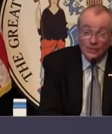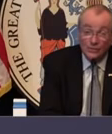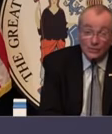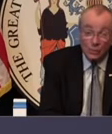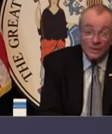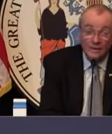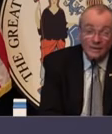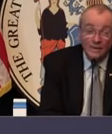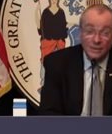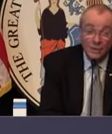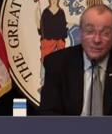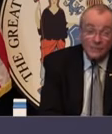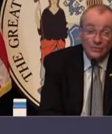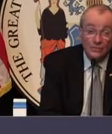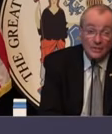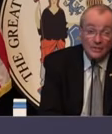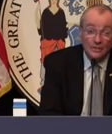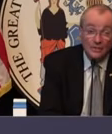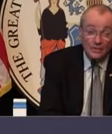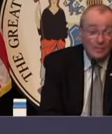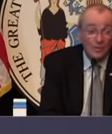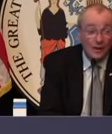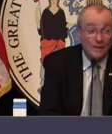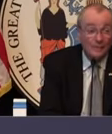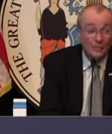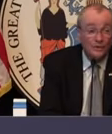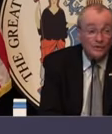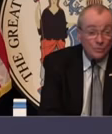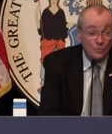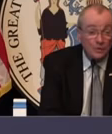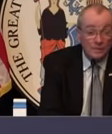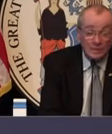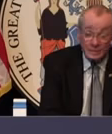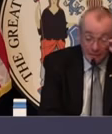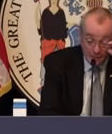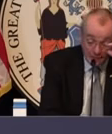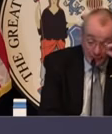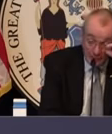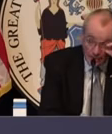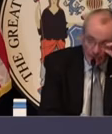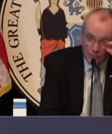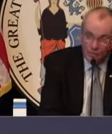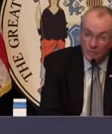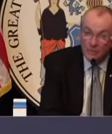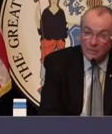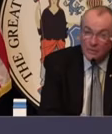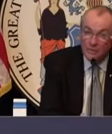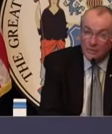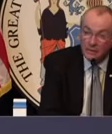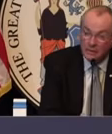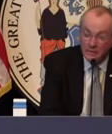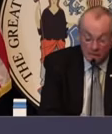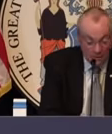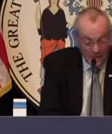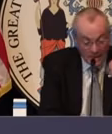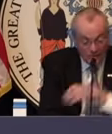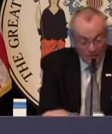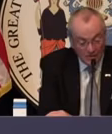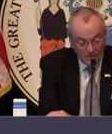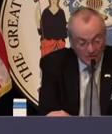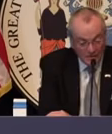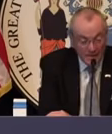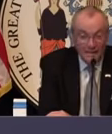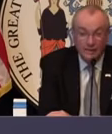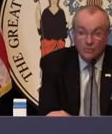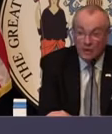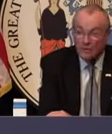these states, there's one U.S. senator who's a Democrat and one who's a Republican. And so we spoke in Ohio's